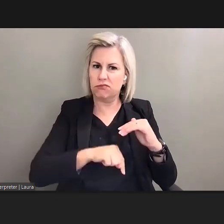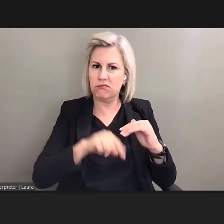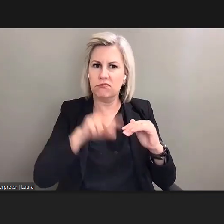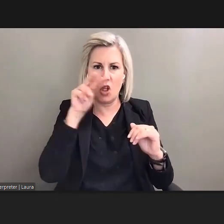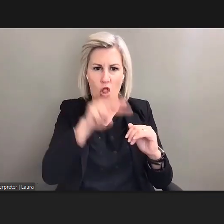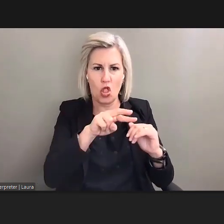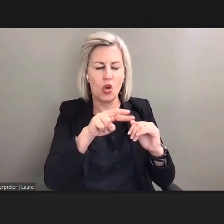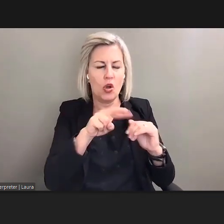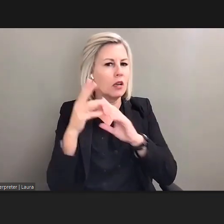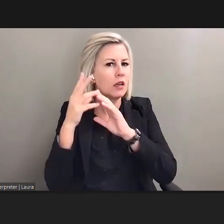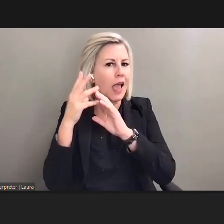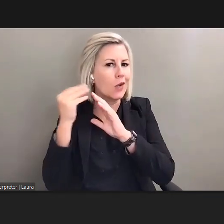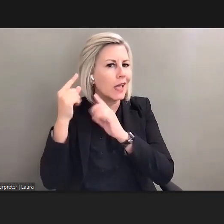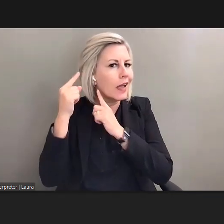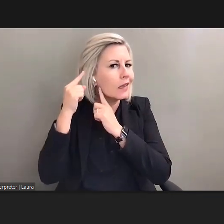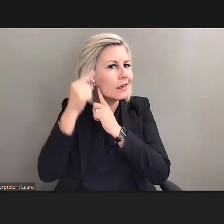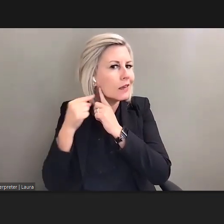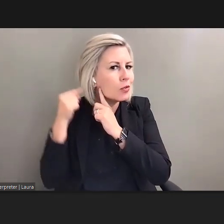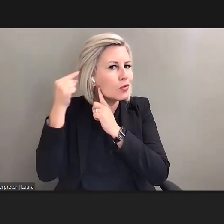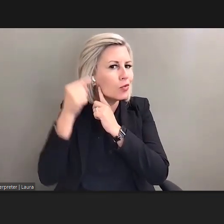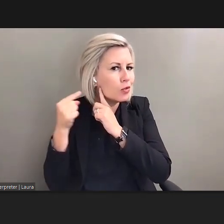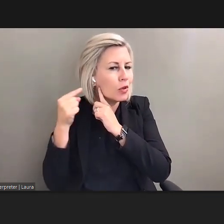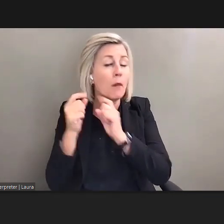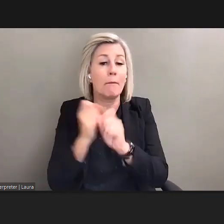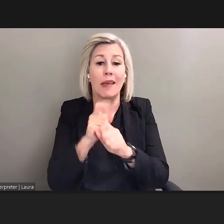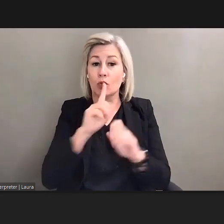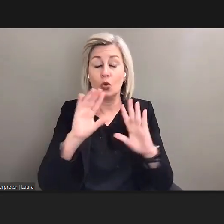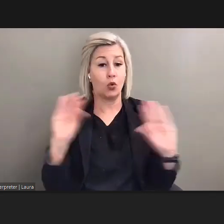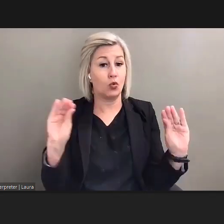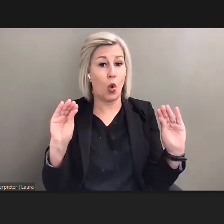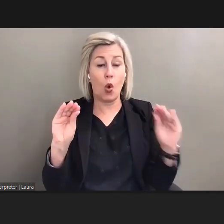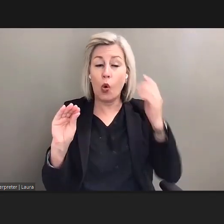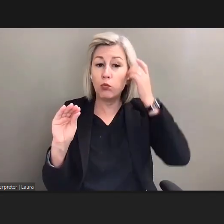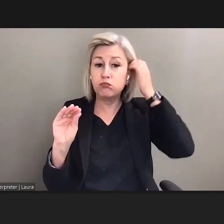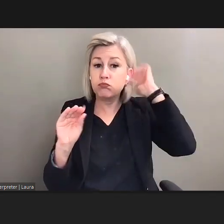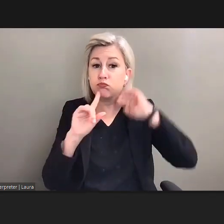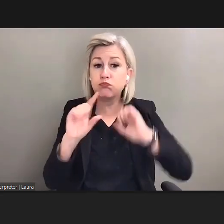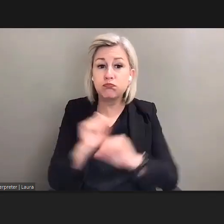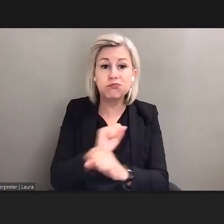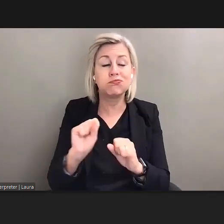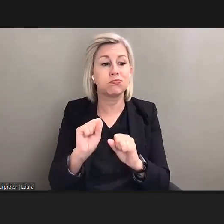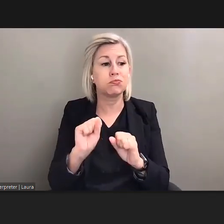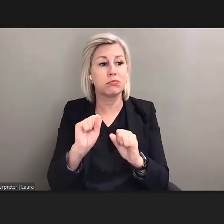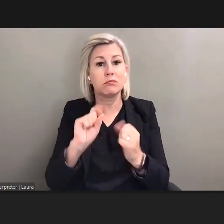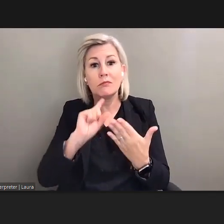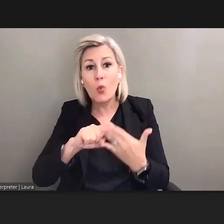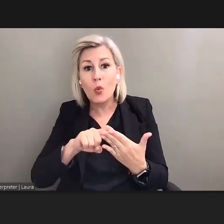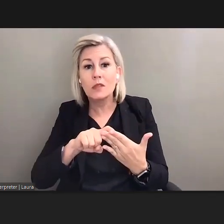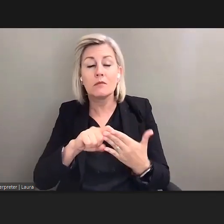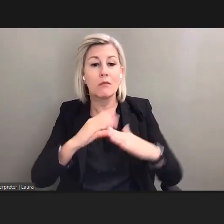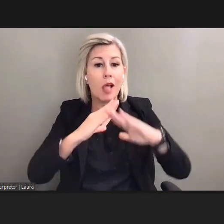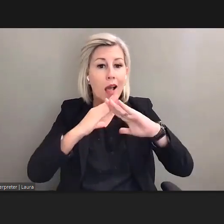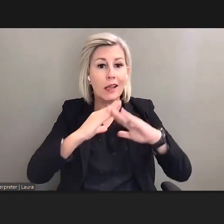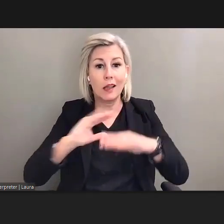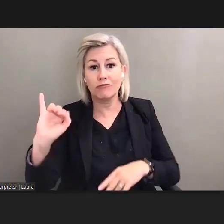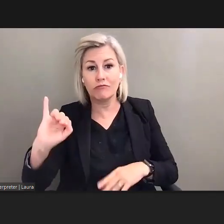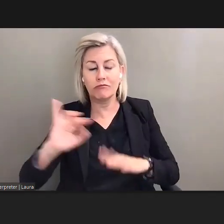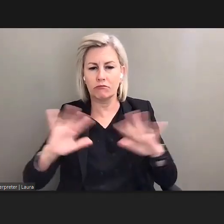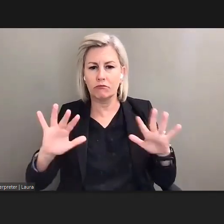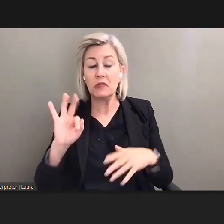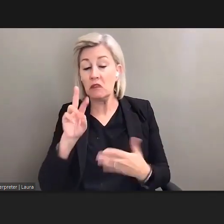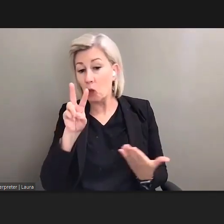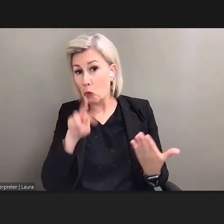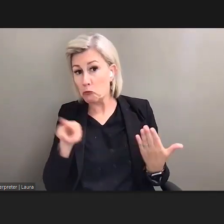outer part of the ear, again, to make sure that there's no visible sign of infection or blockage. If the ear appears to be normal